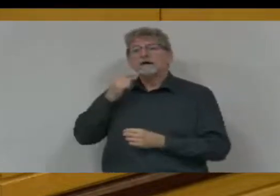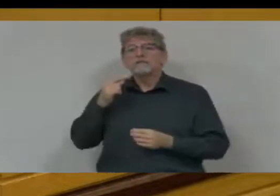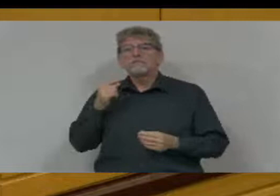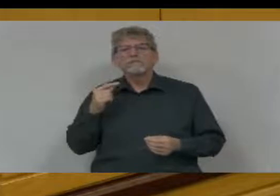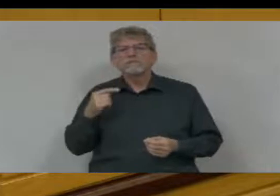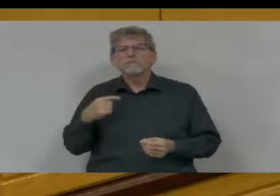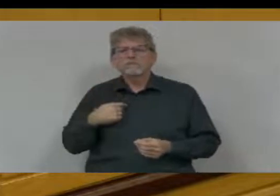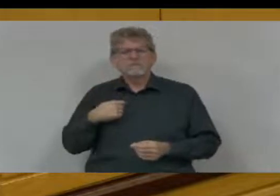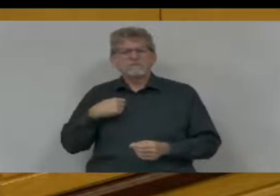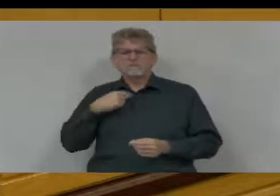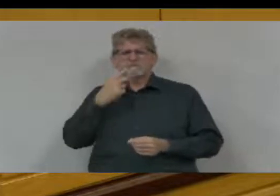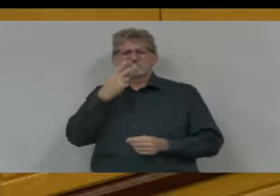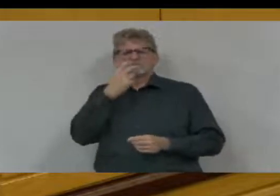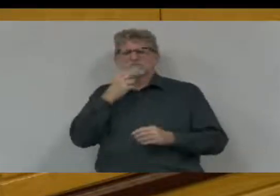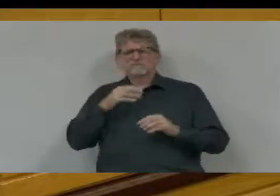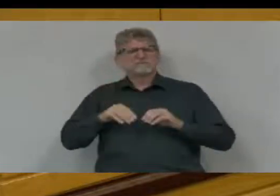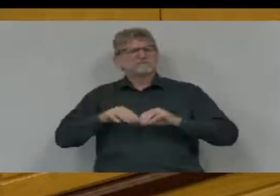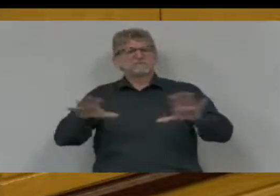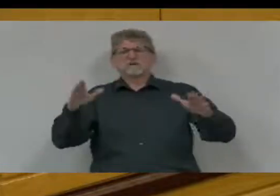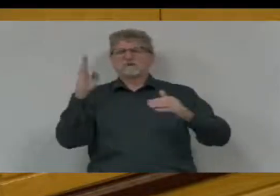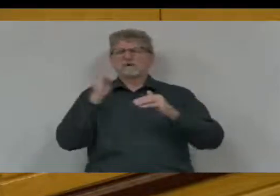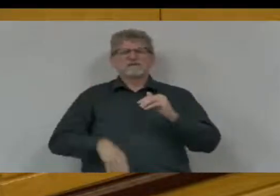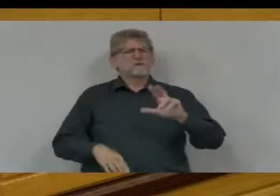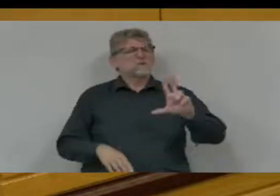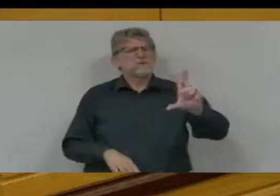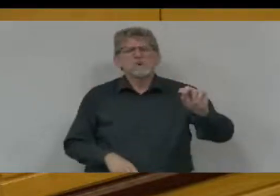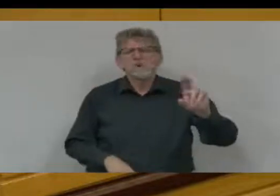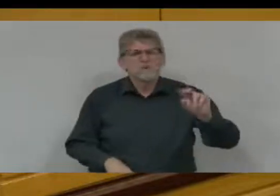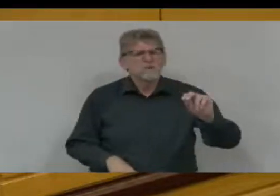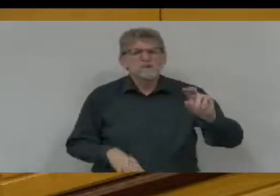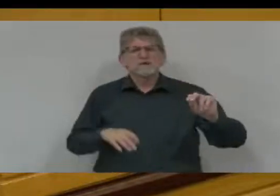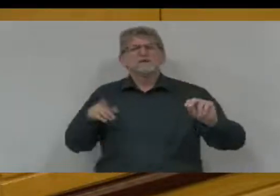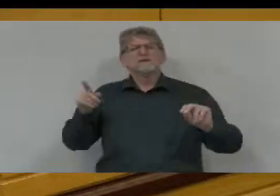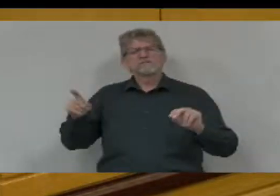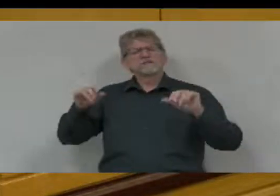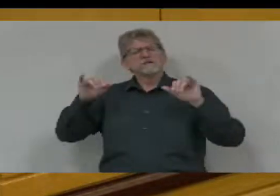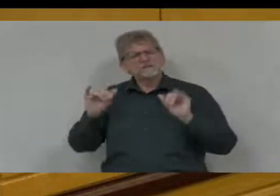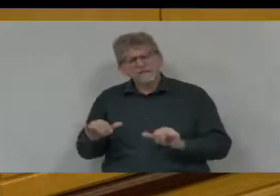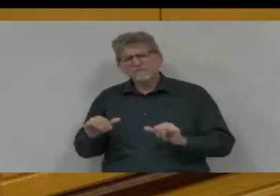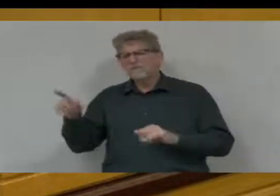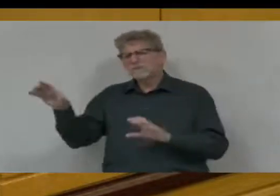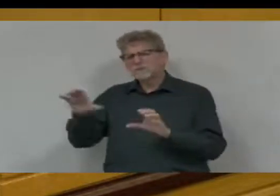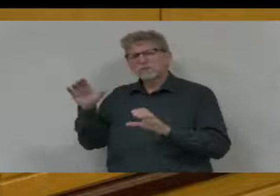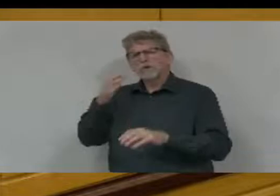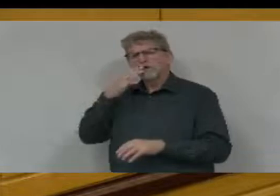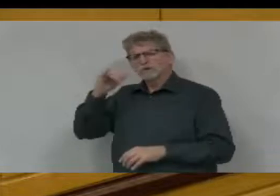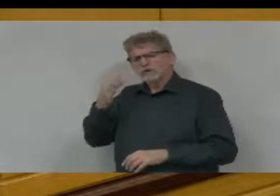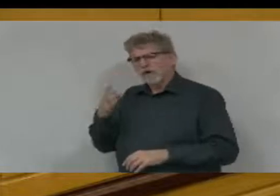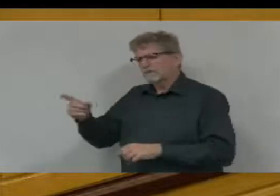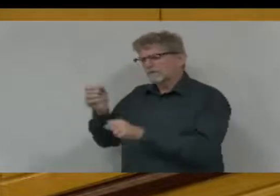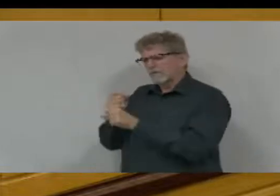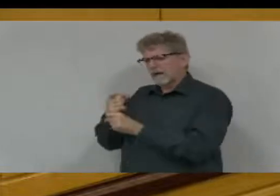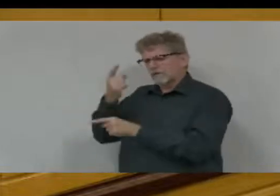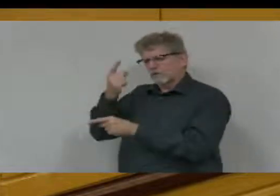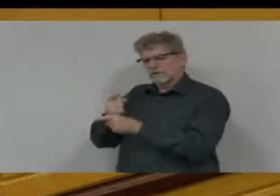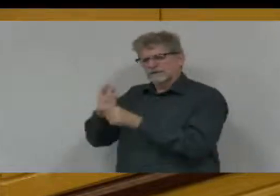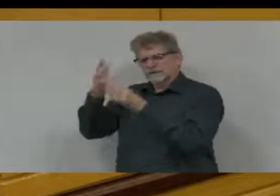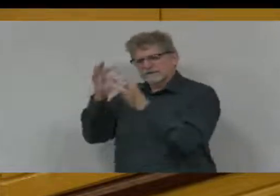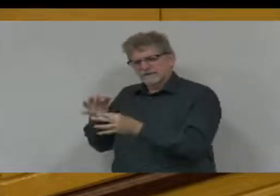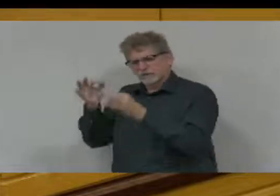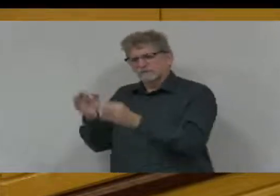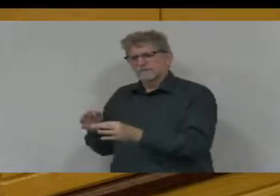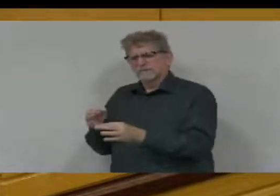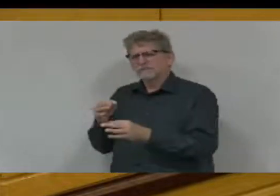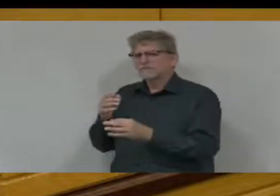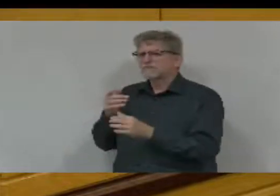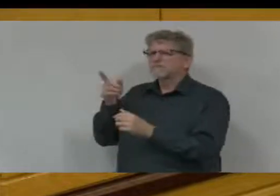we should throw all caution to the wind. I think he's done a good job explaining his decisions and leading the state through this process that we've